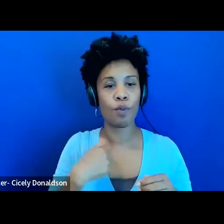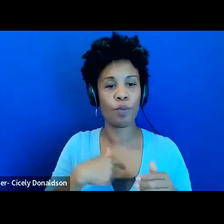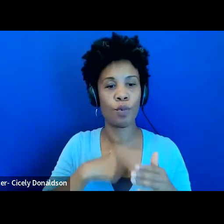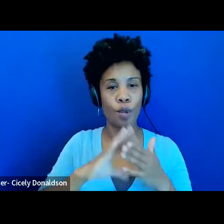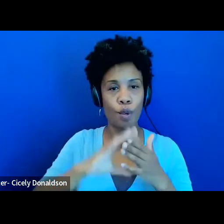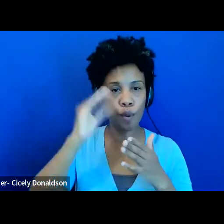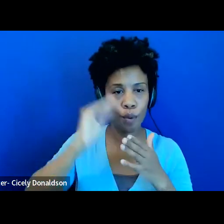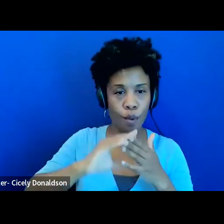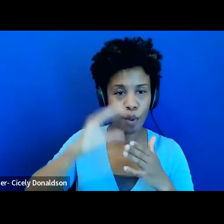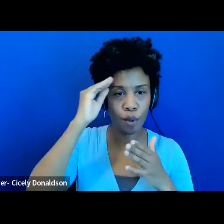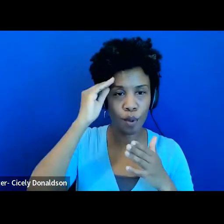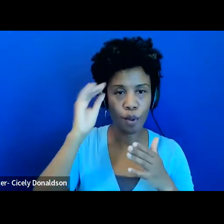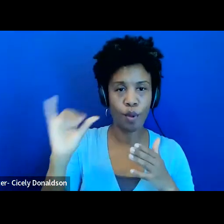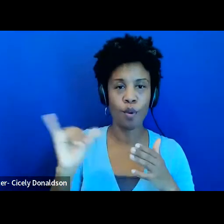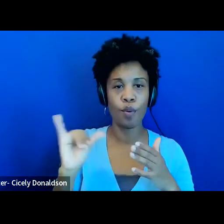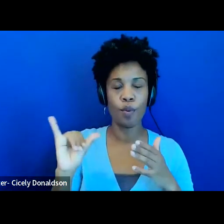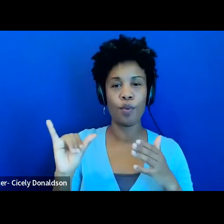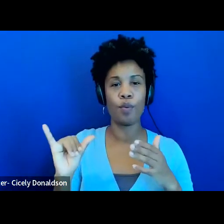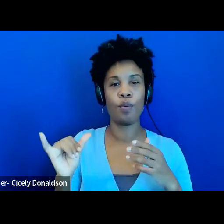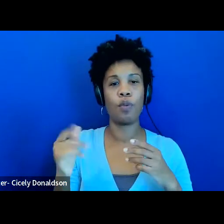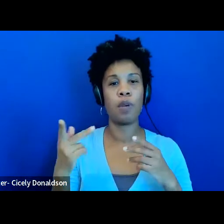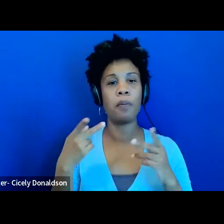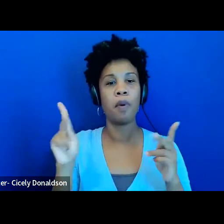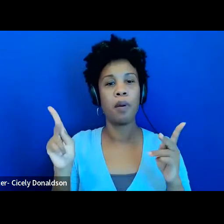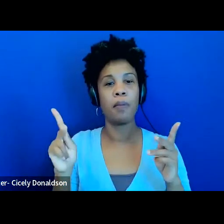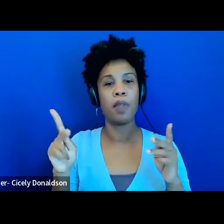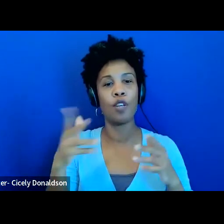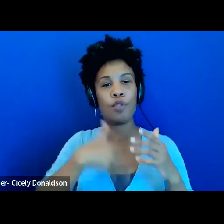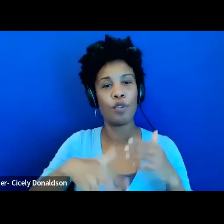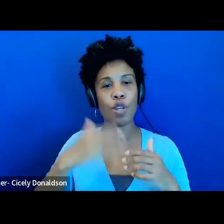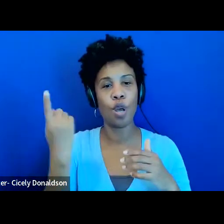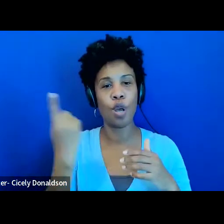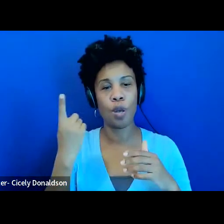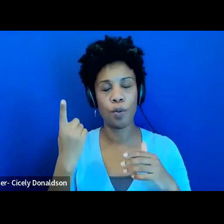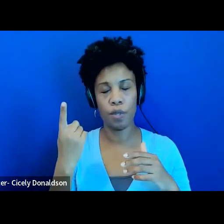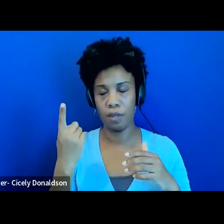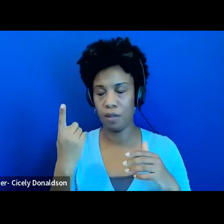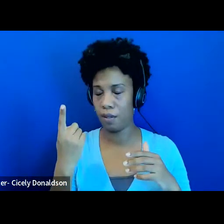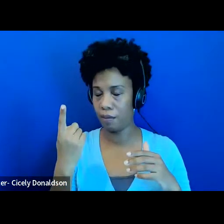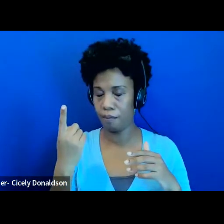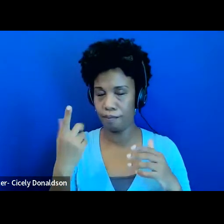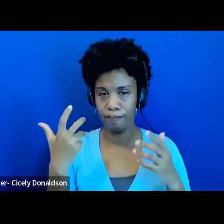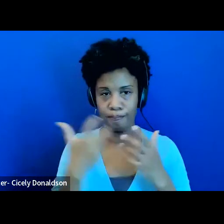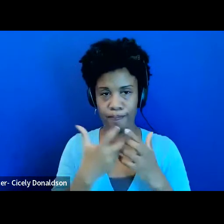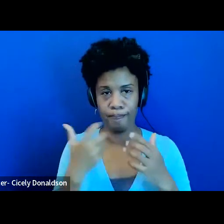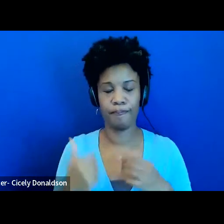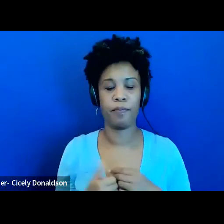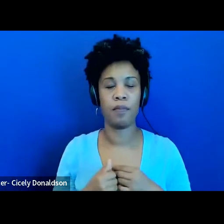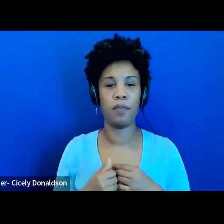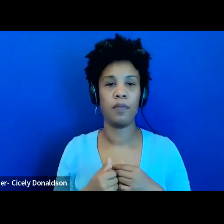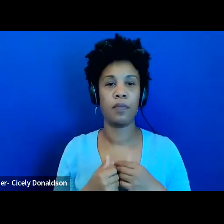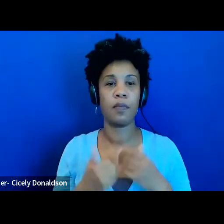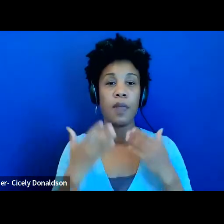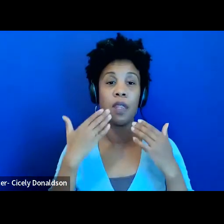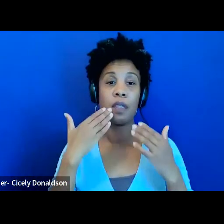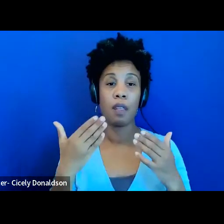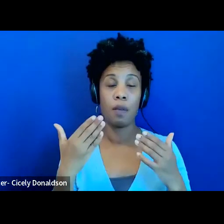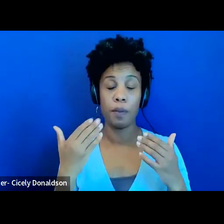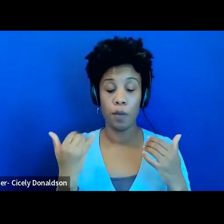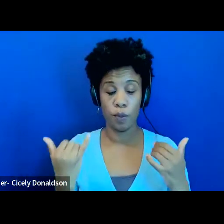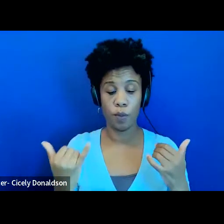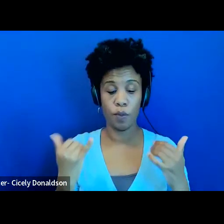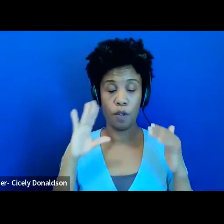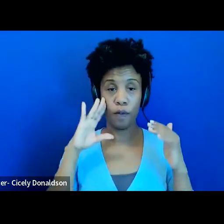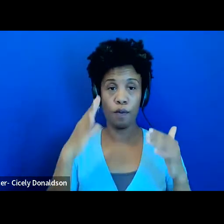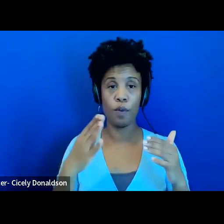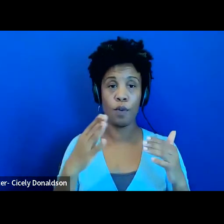our public socialization, is always protected. Today, I'll be speaking about the experience of persons with